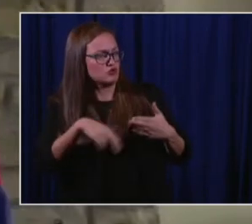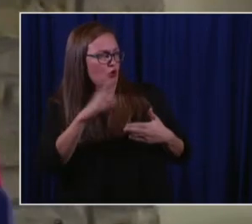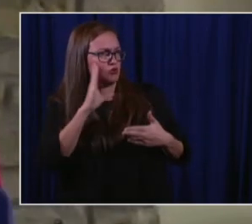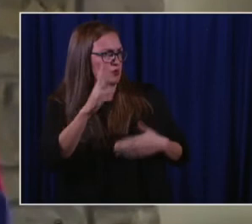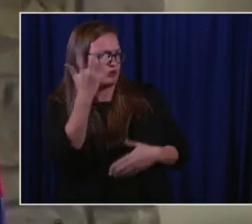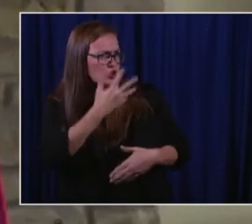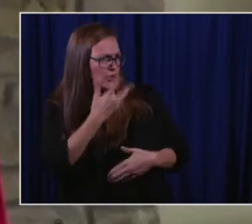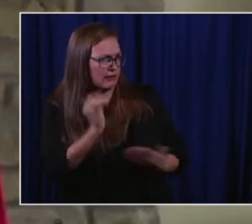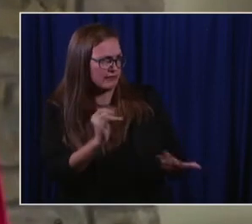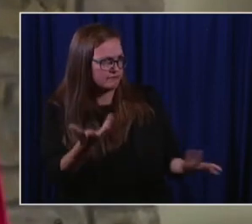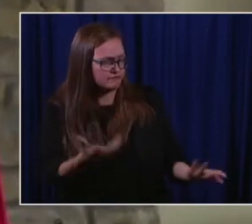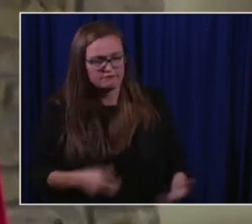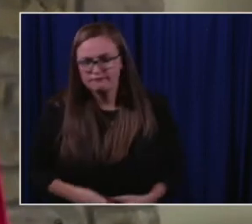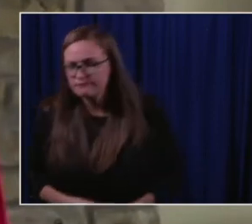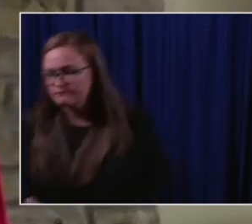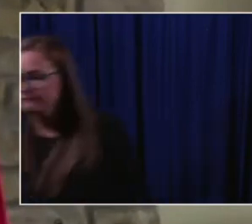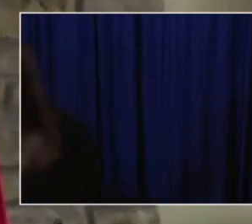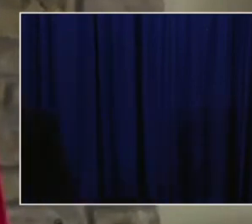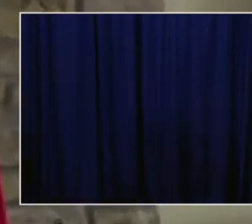Well,